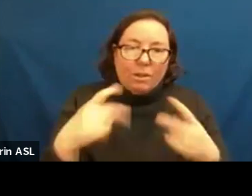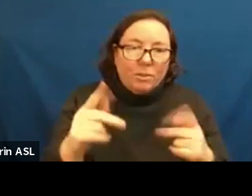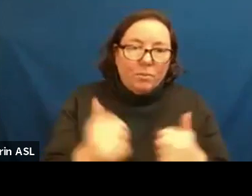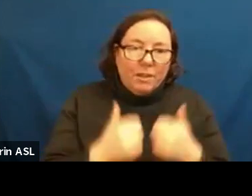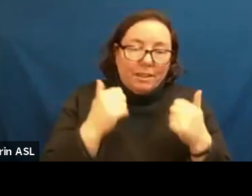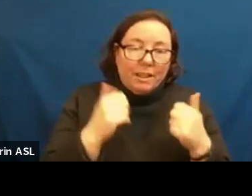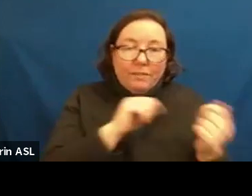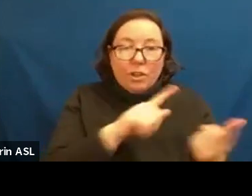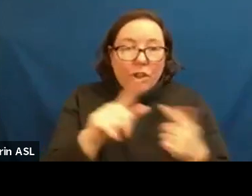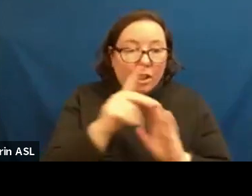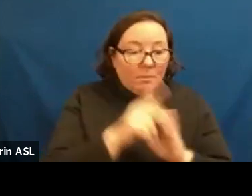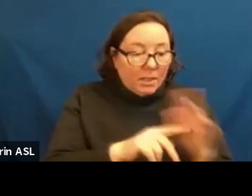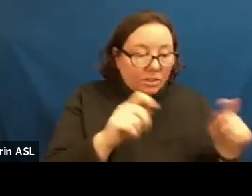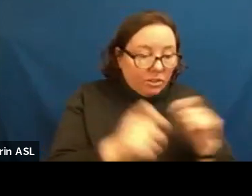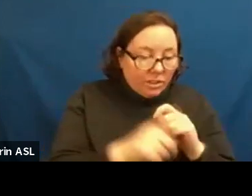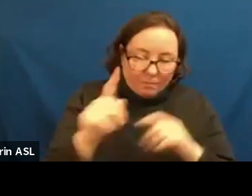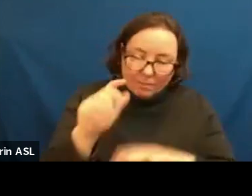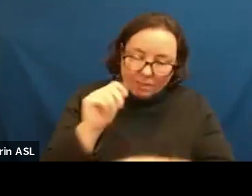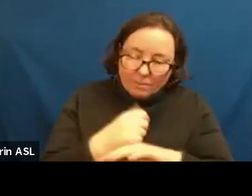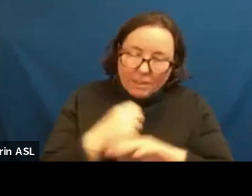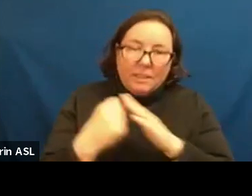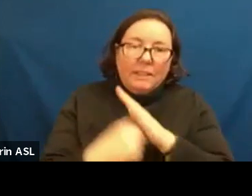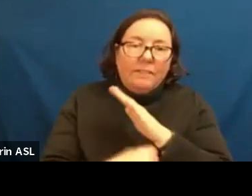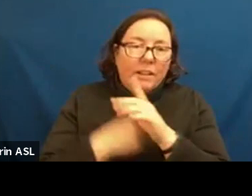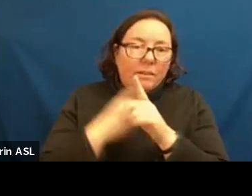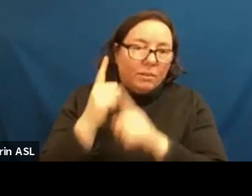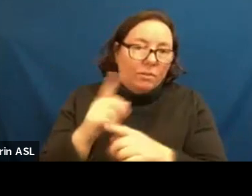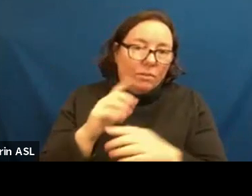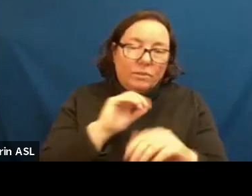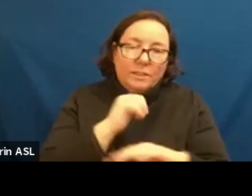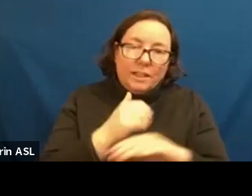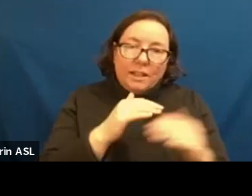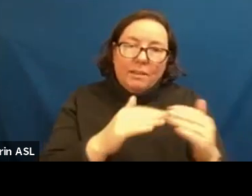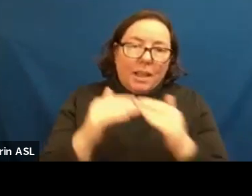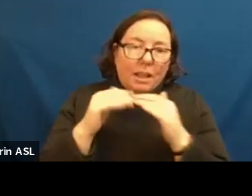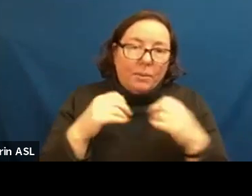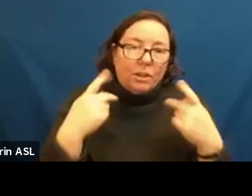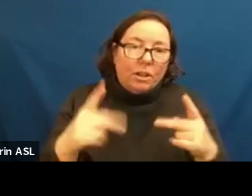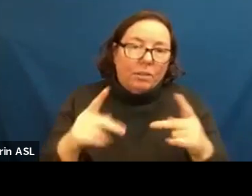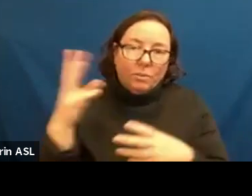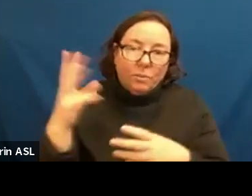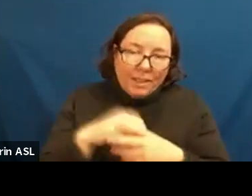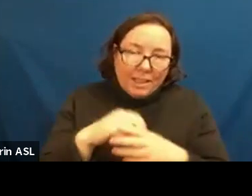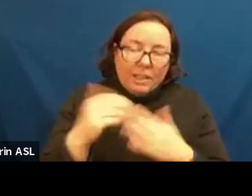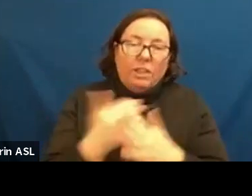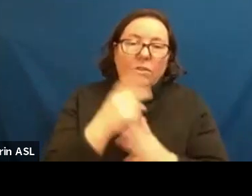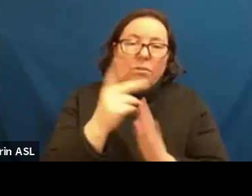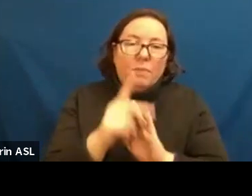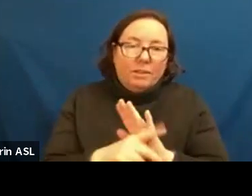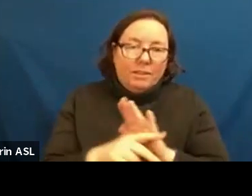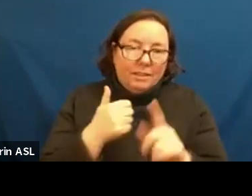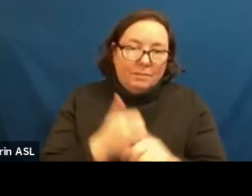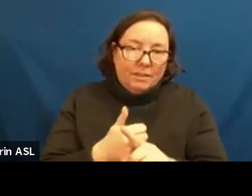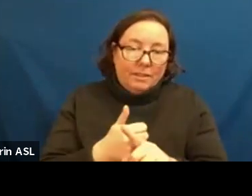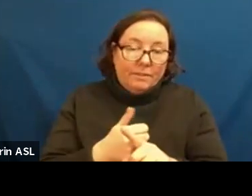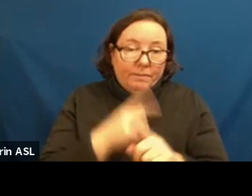changes this body develops must be based on the fundamental goal, creating equity of opportunity within the new policies themselves. In order to